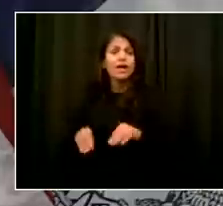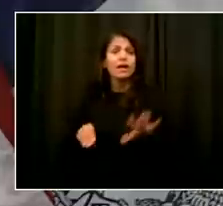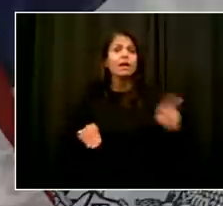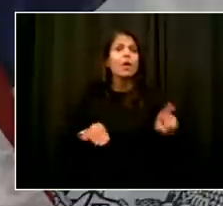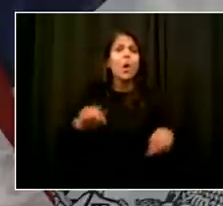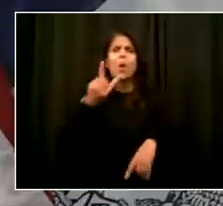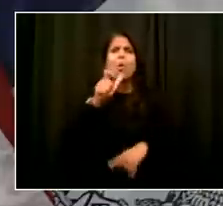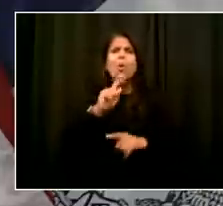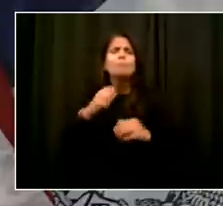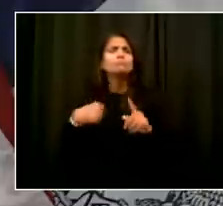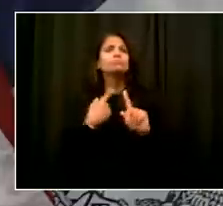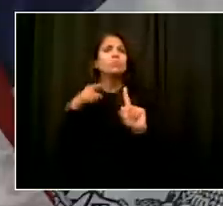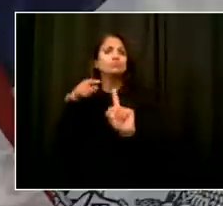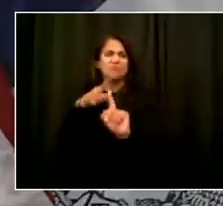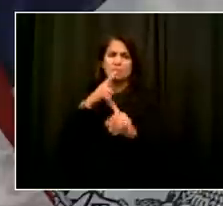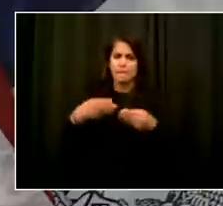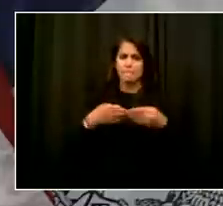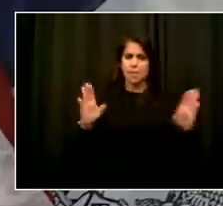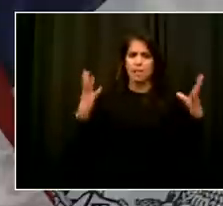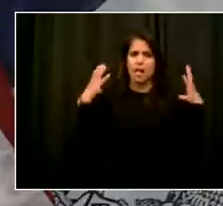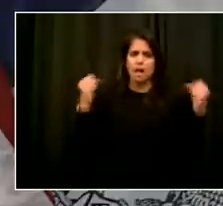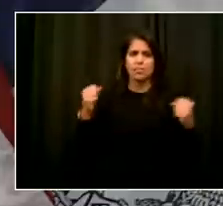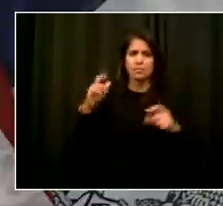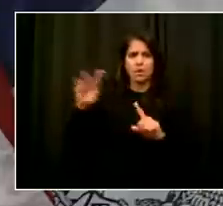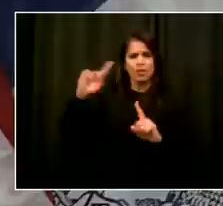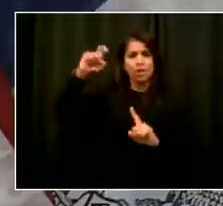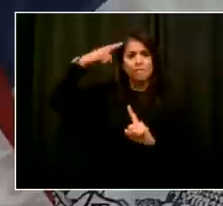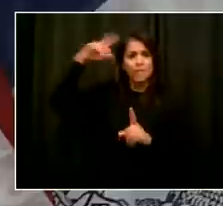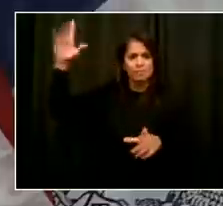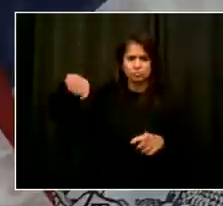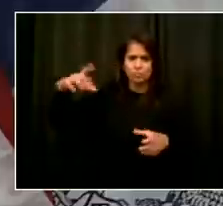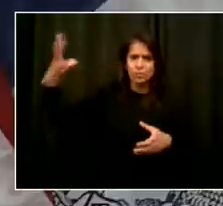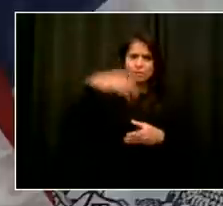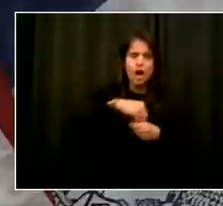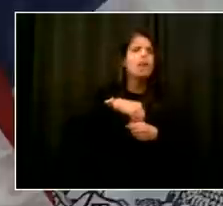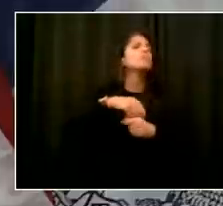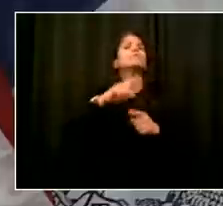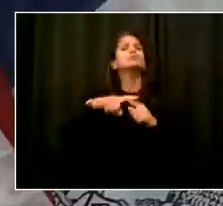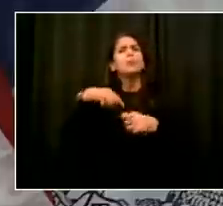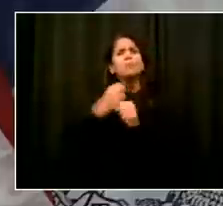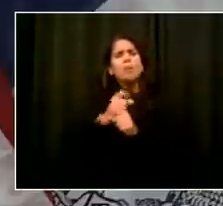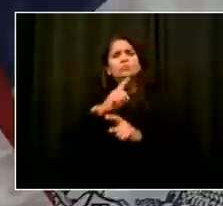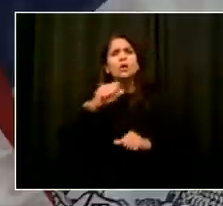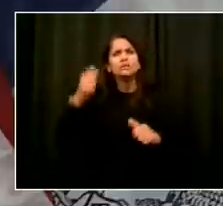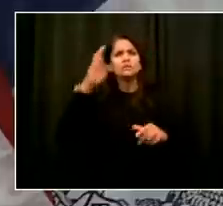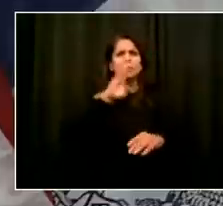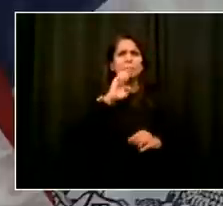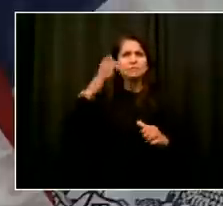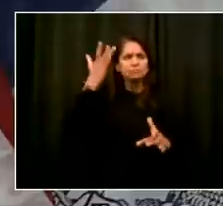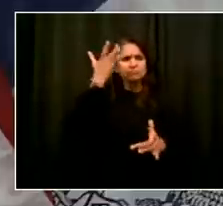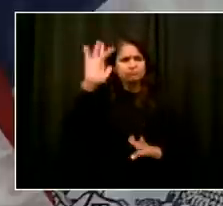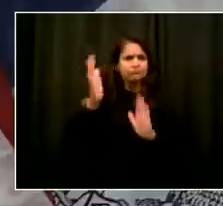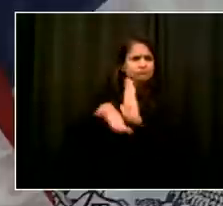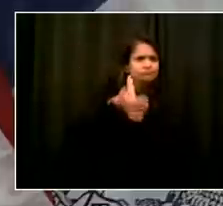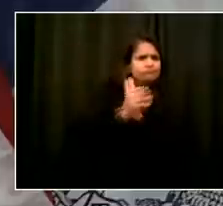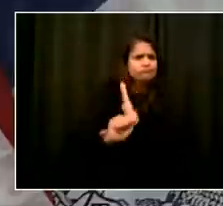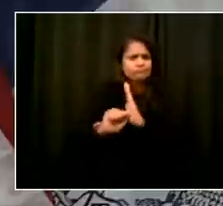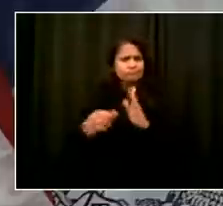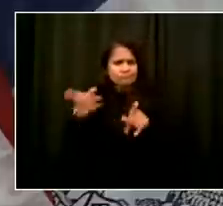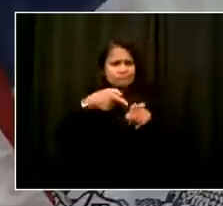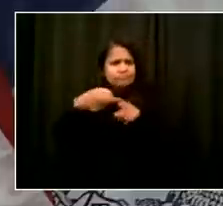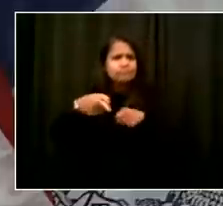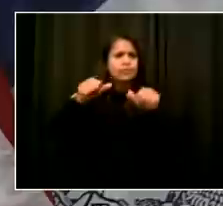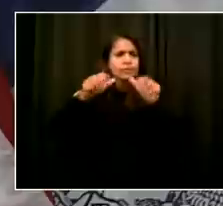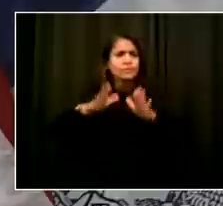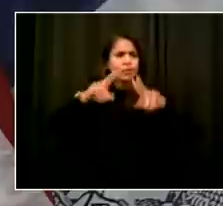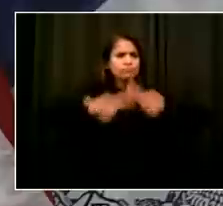have, throughout the coronavirus crisis, turned to our public health leadership for guidance, for strategies, even though for all